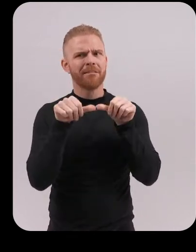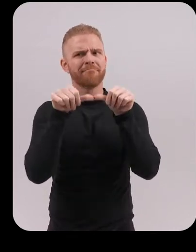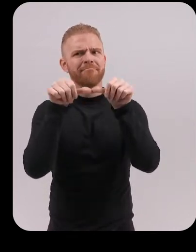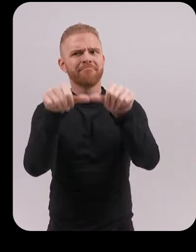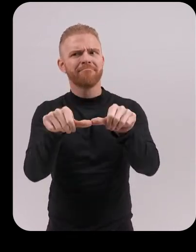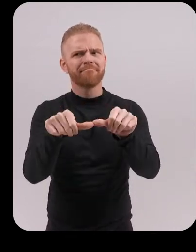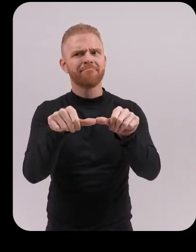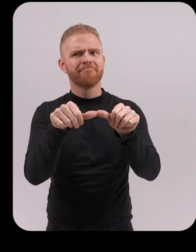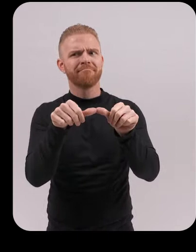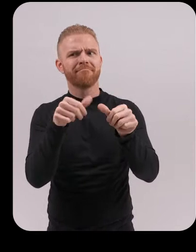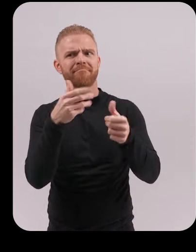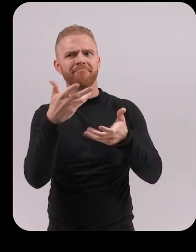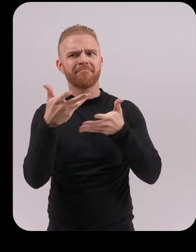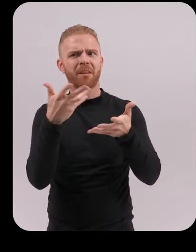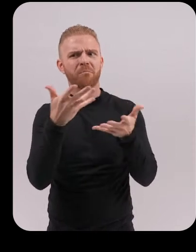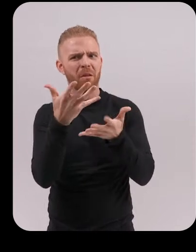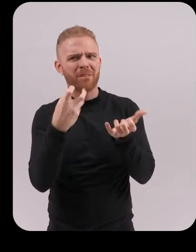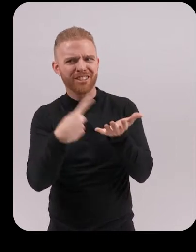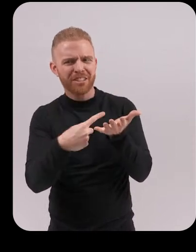What would you like to talk about now?